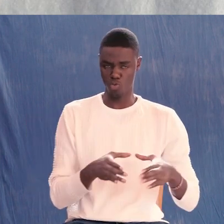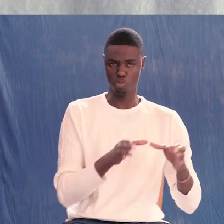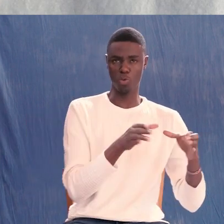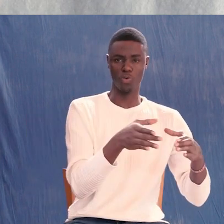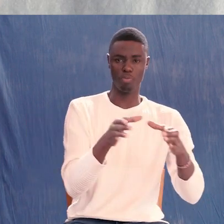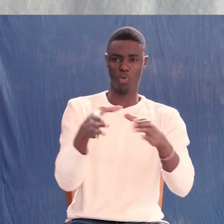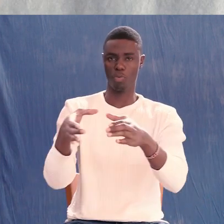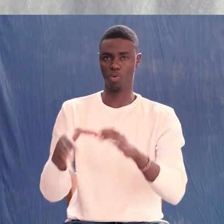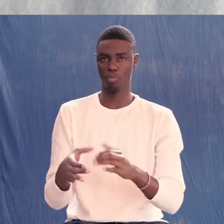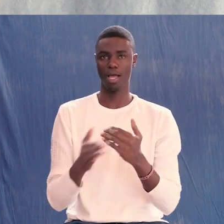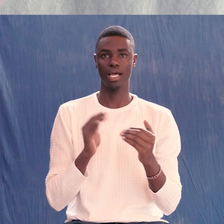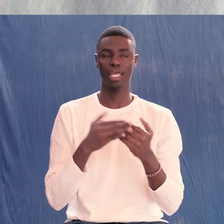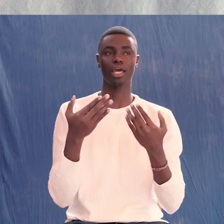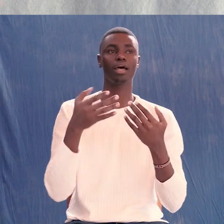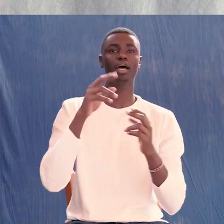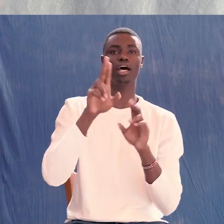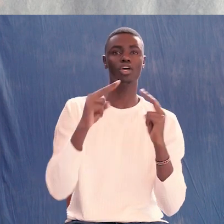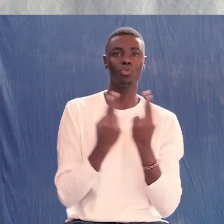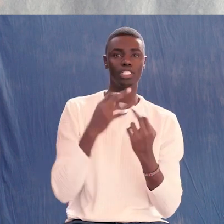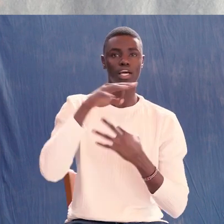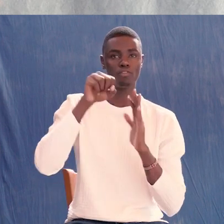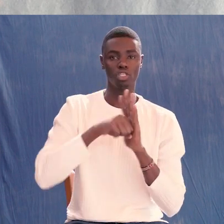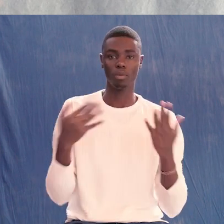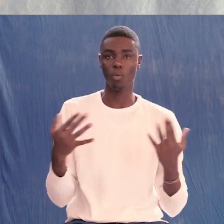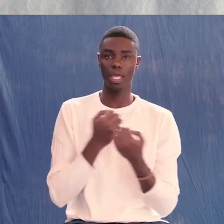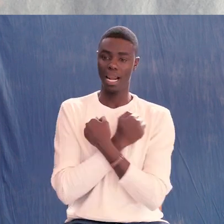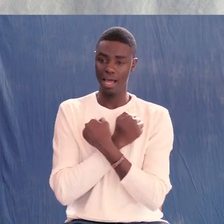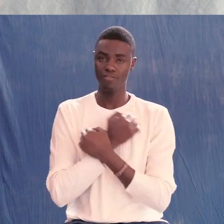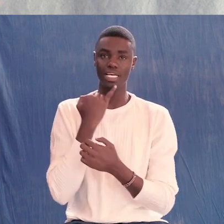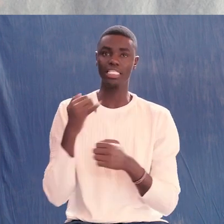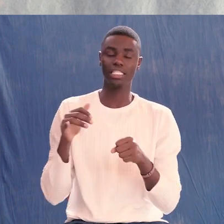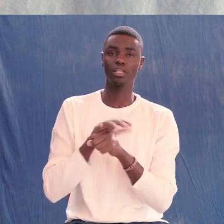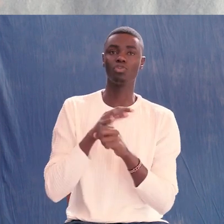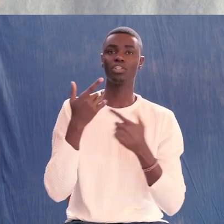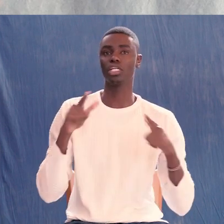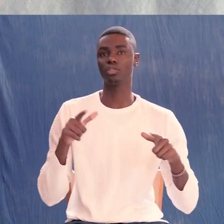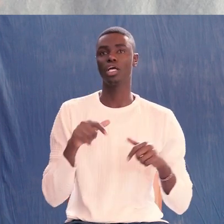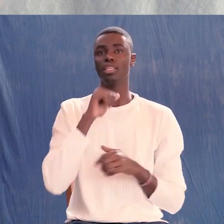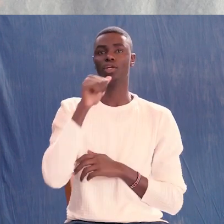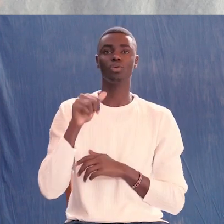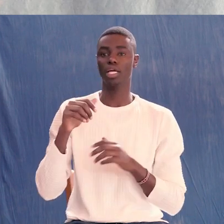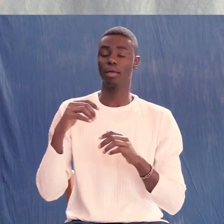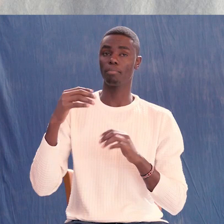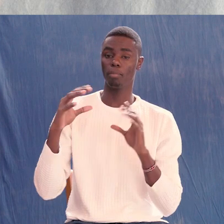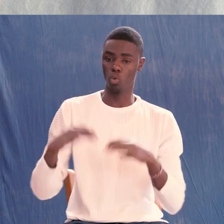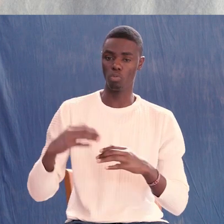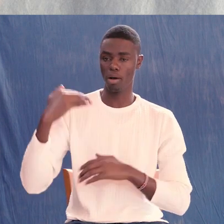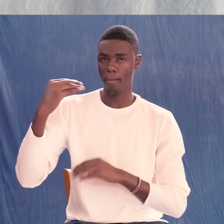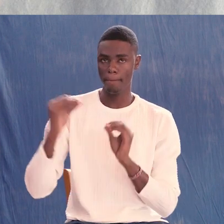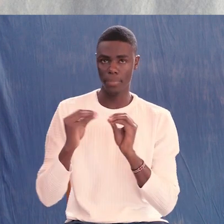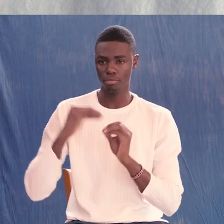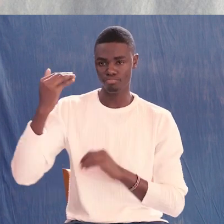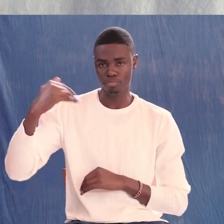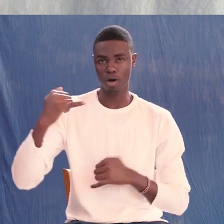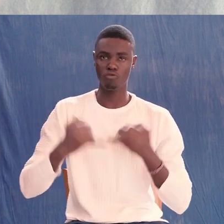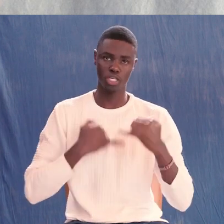caring units, fellowship groups, where love is the universal language, where the dozen or so people in the group meet regularly for enjoyment,